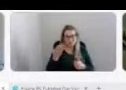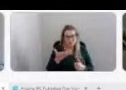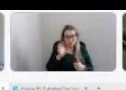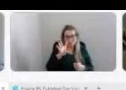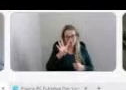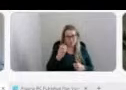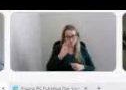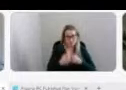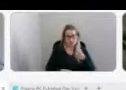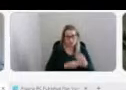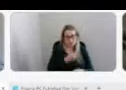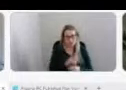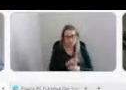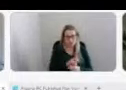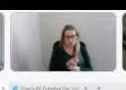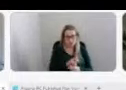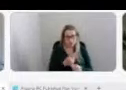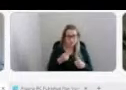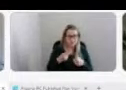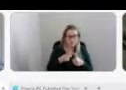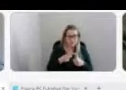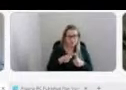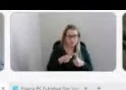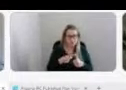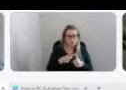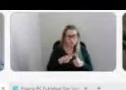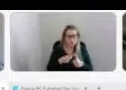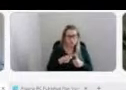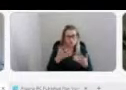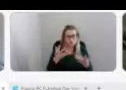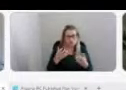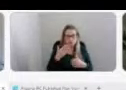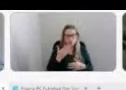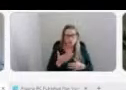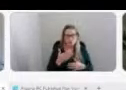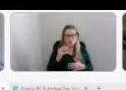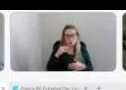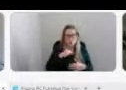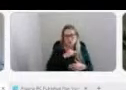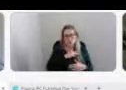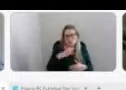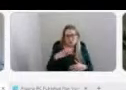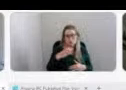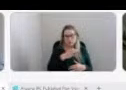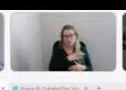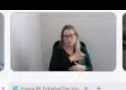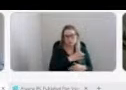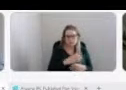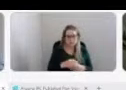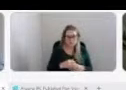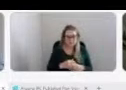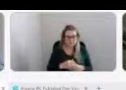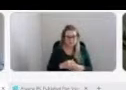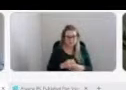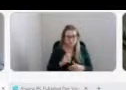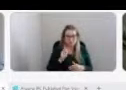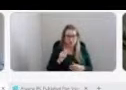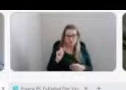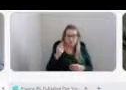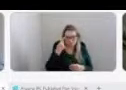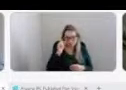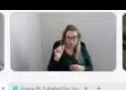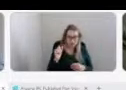years first i would like to thank the members of the commission for all that you